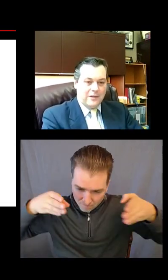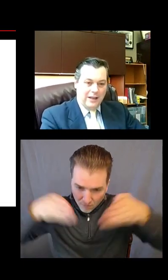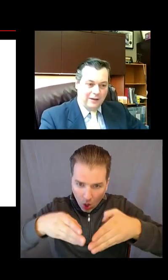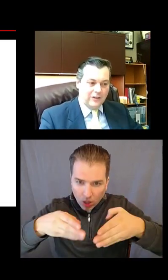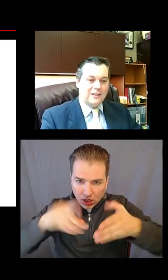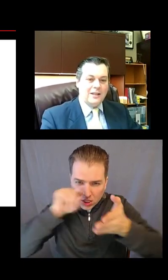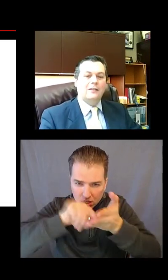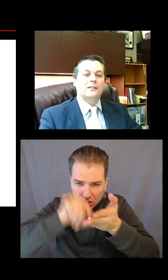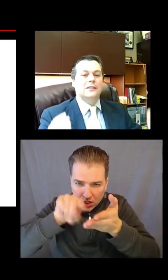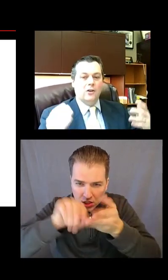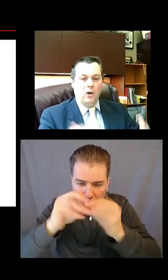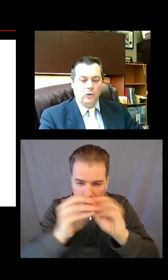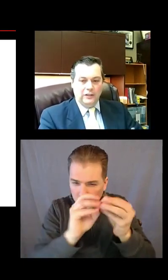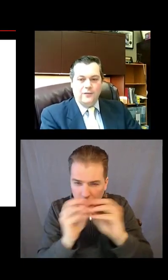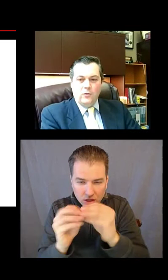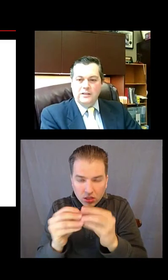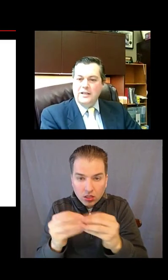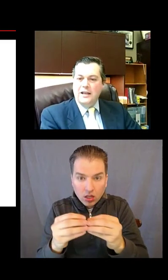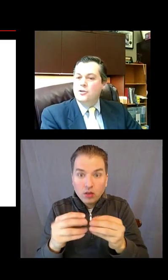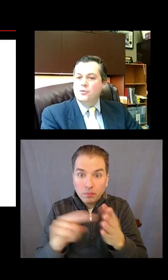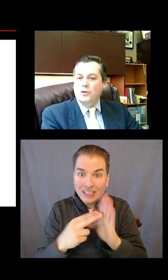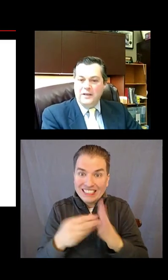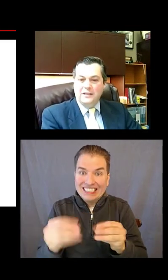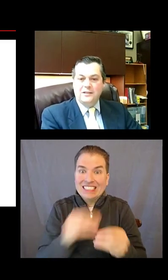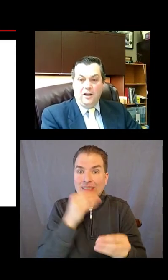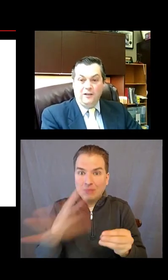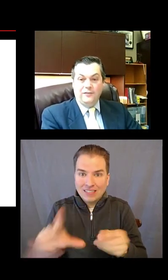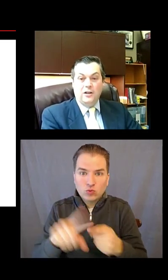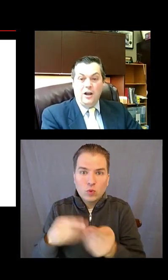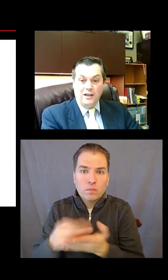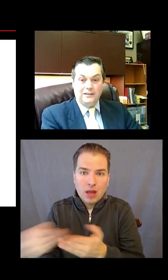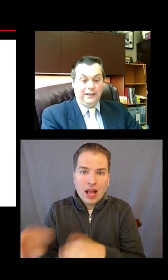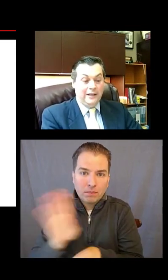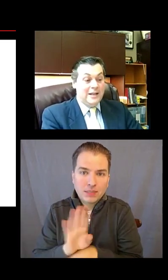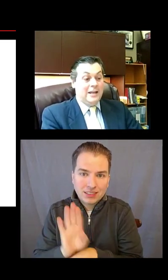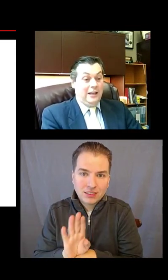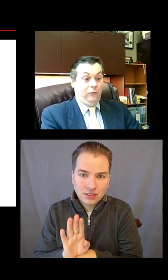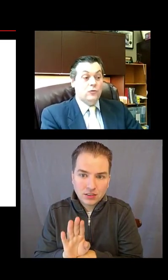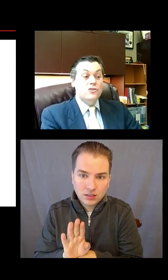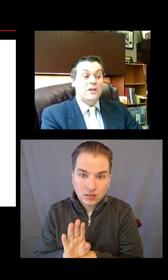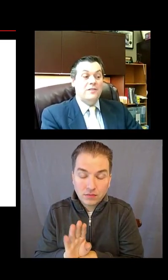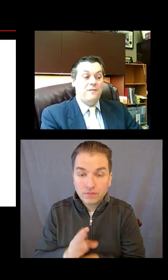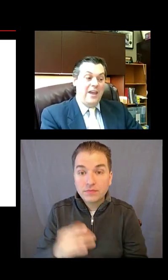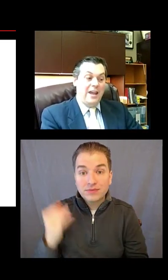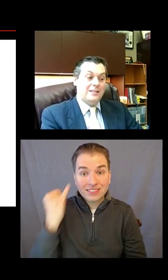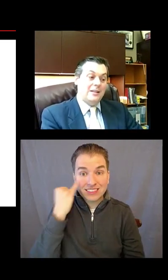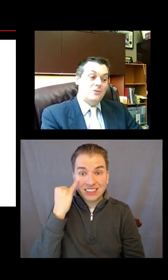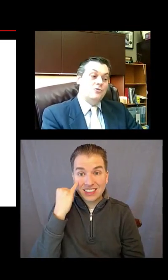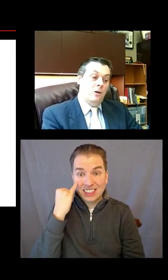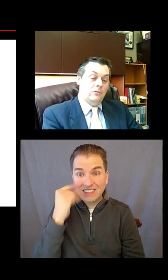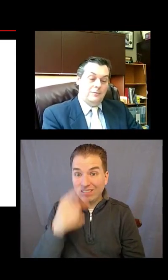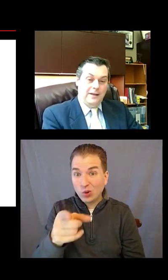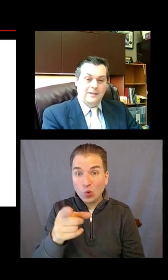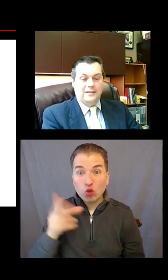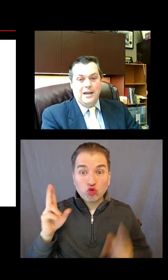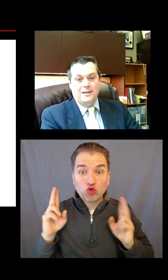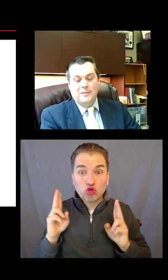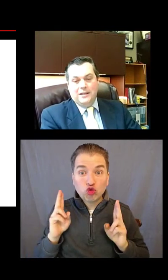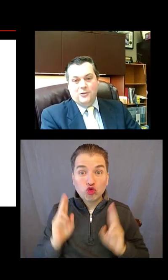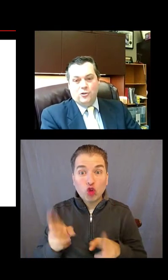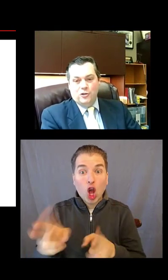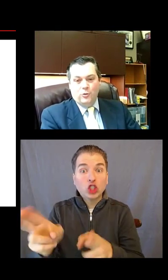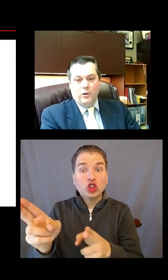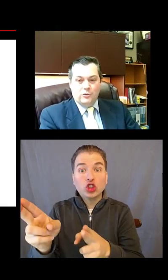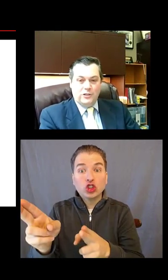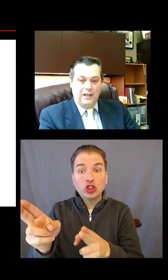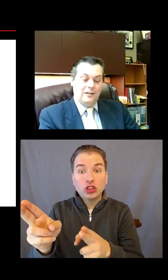have dropped everything else and are only focused on you, which means it's often costly. If you do it fast and you don't spend the time